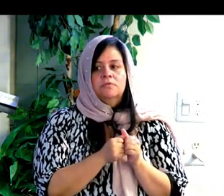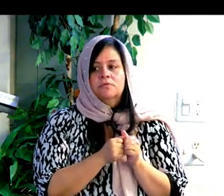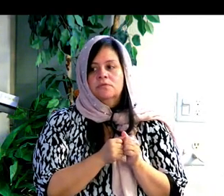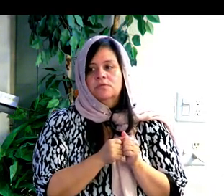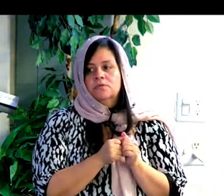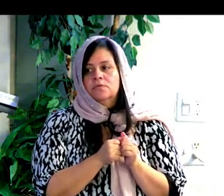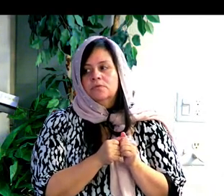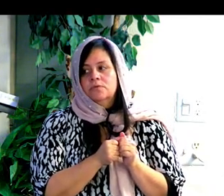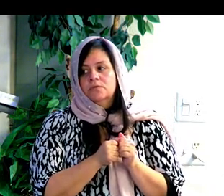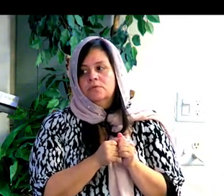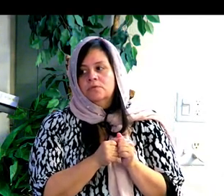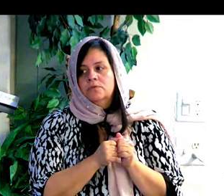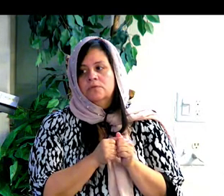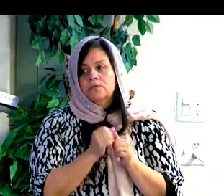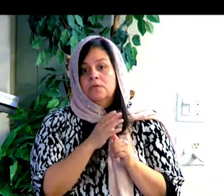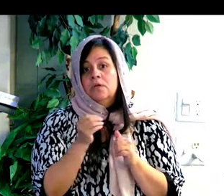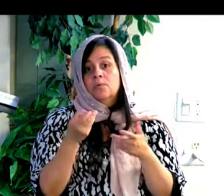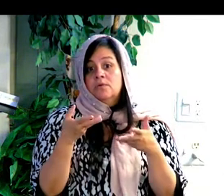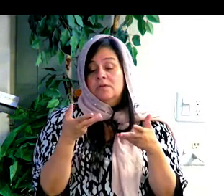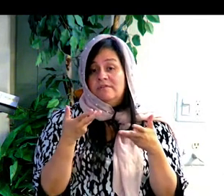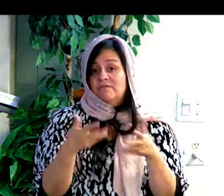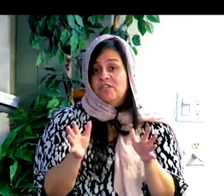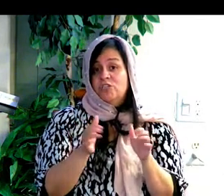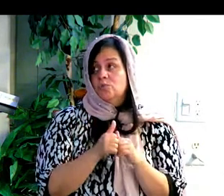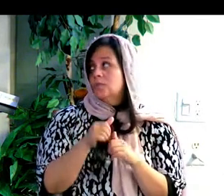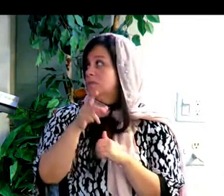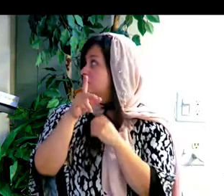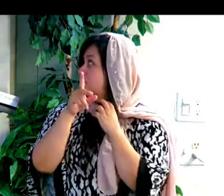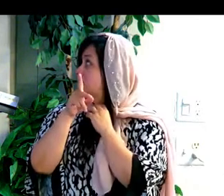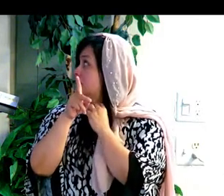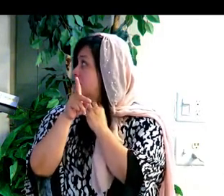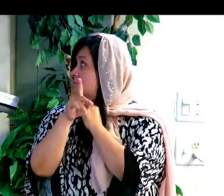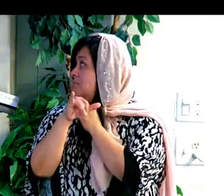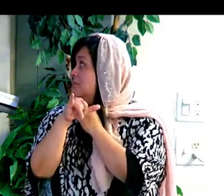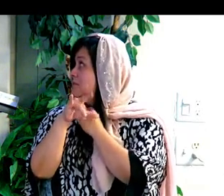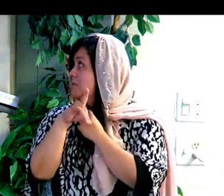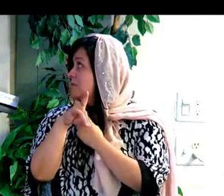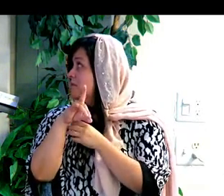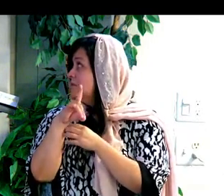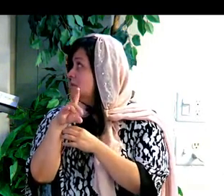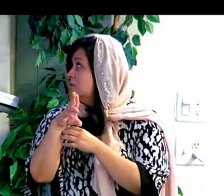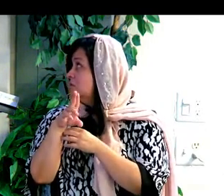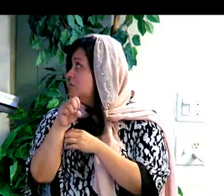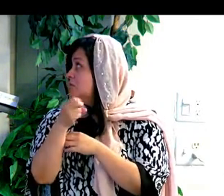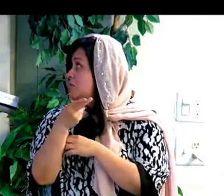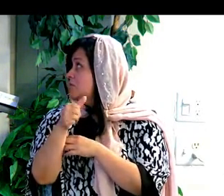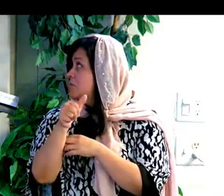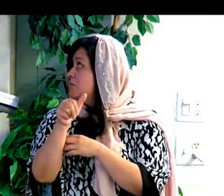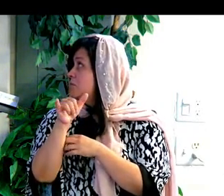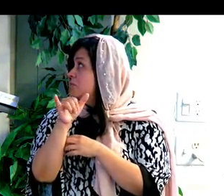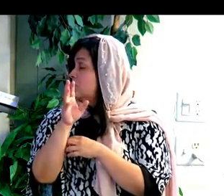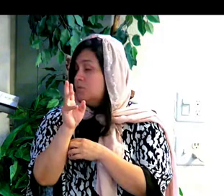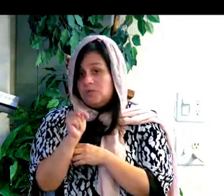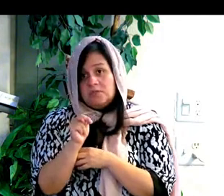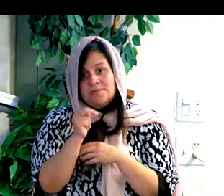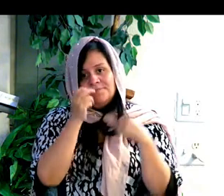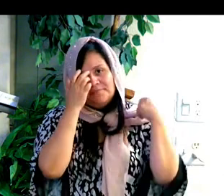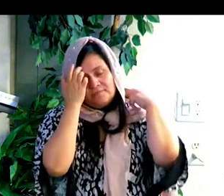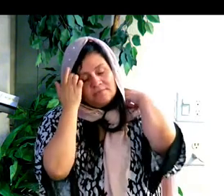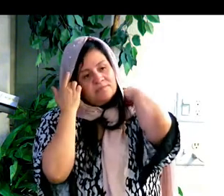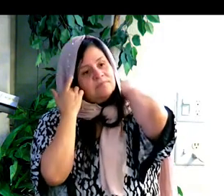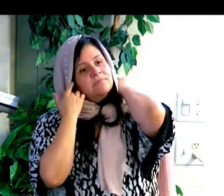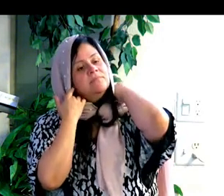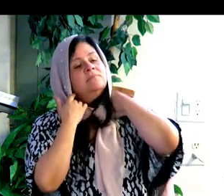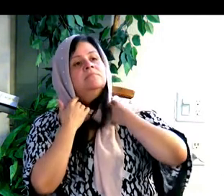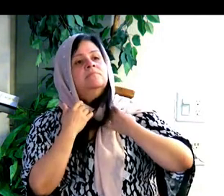with something called a kidushin, which is usually sealed with a cup of wine. Y cierran la ceremonia con